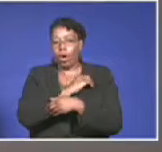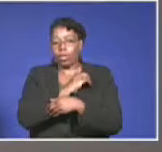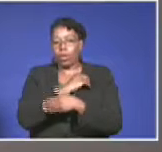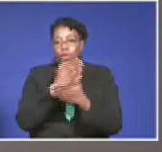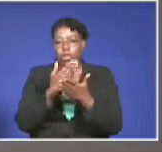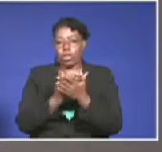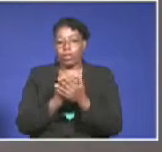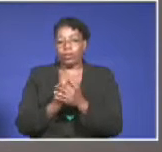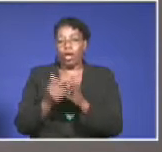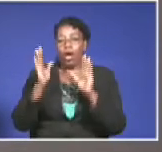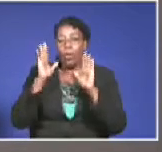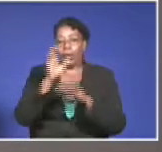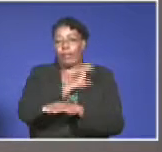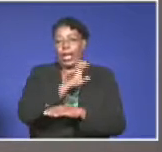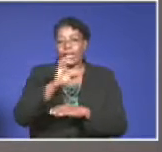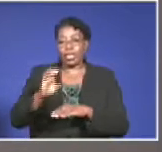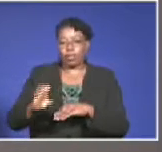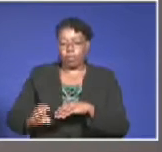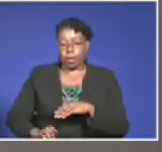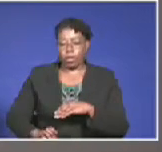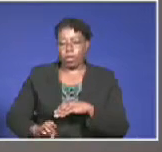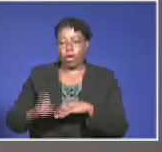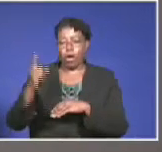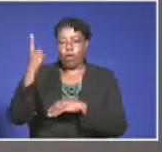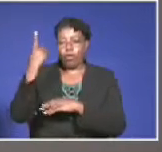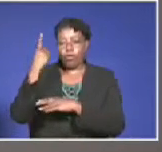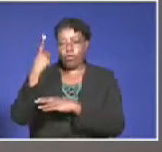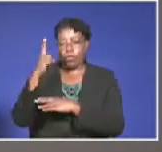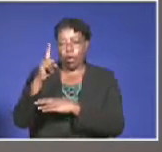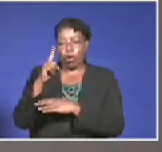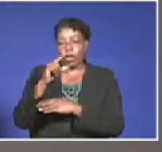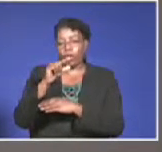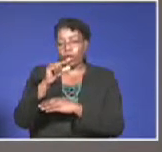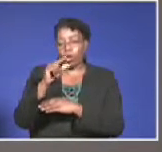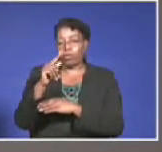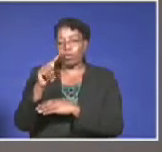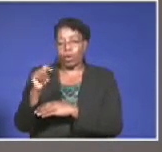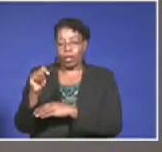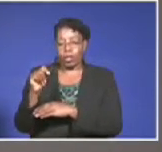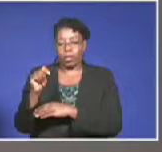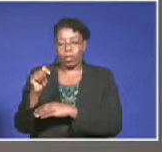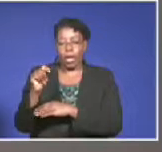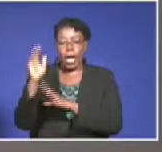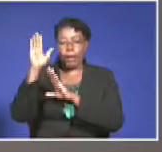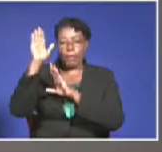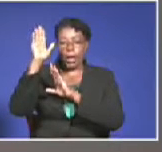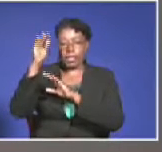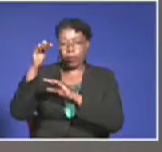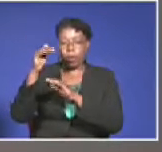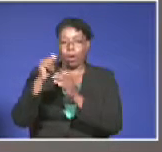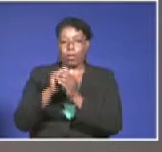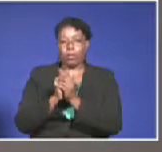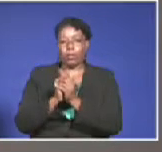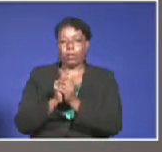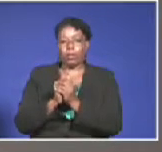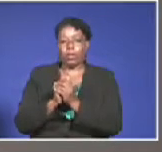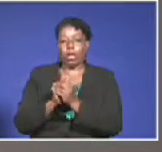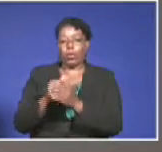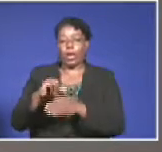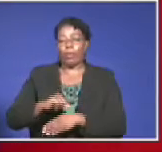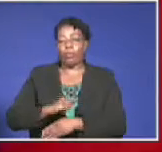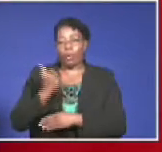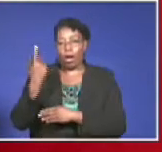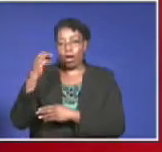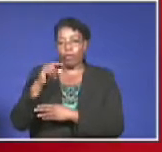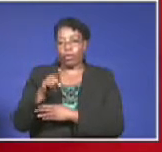a great ambassador for the Harlem Globetrotters, for the Bahamas, and for basketball in general. This is well deserved. We're very proud